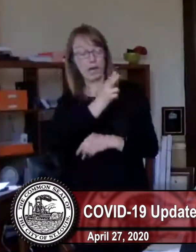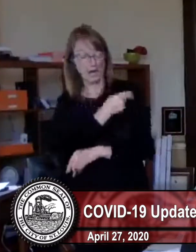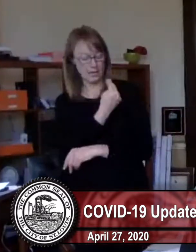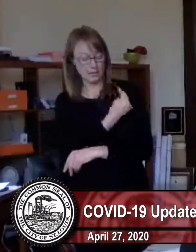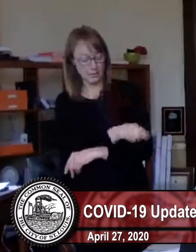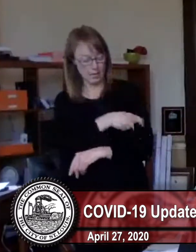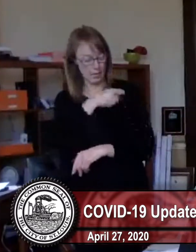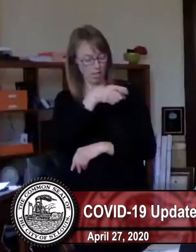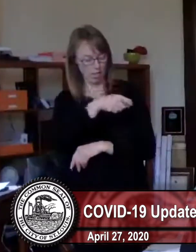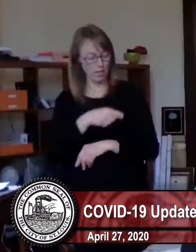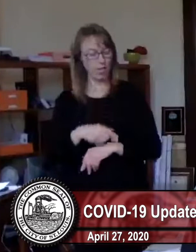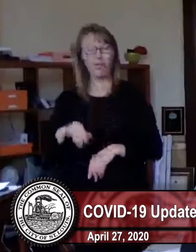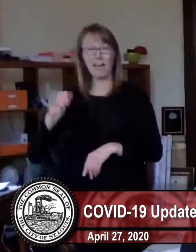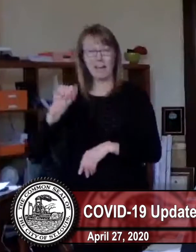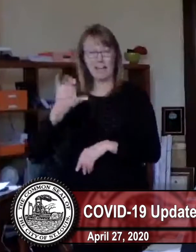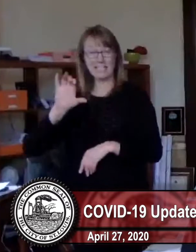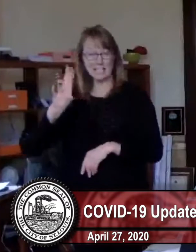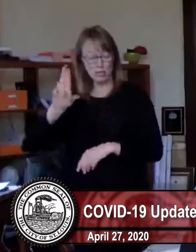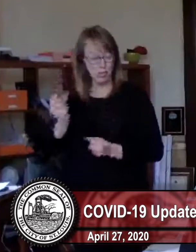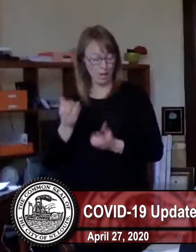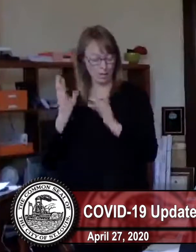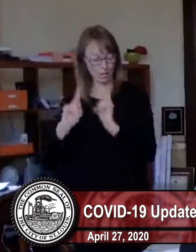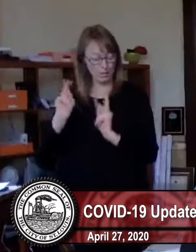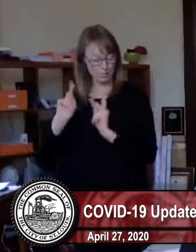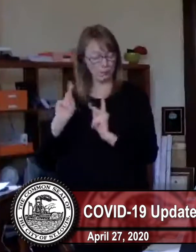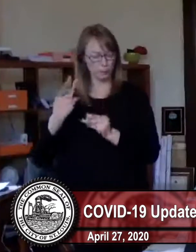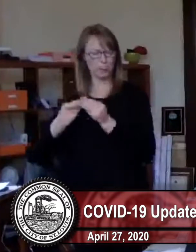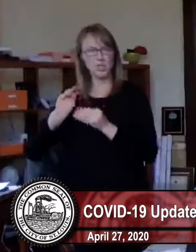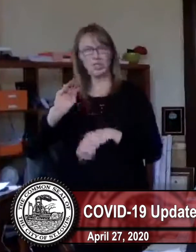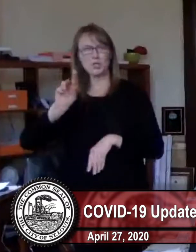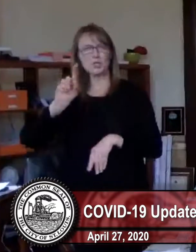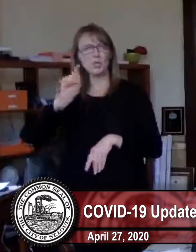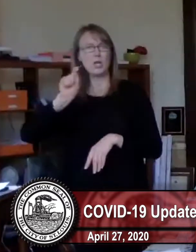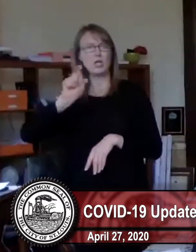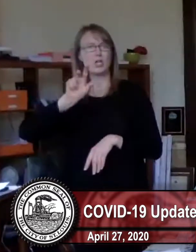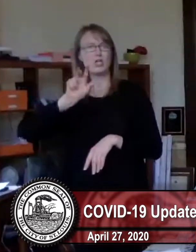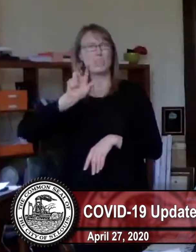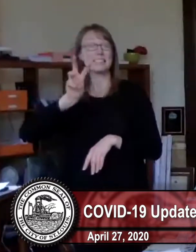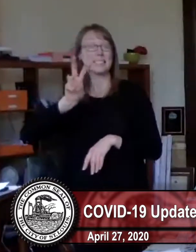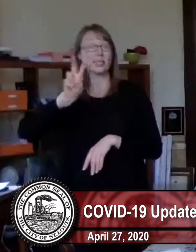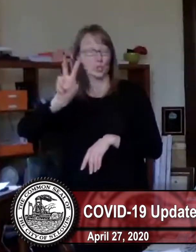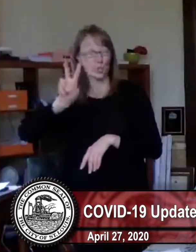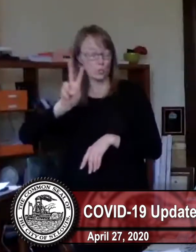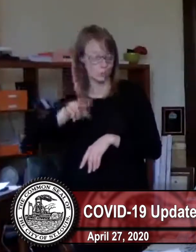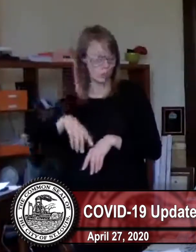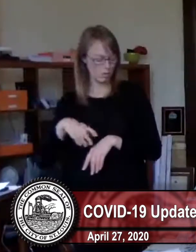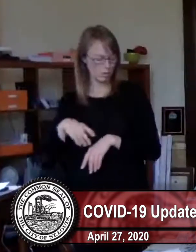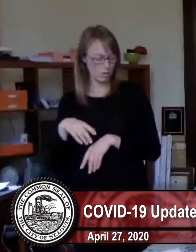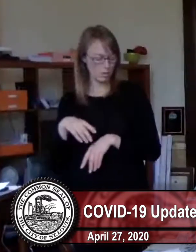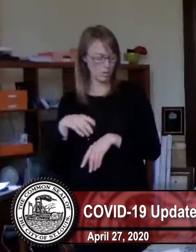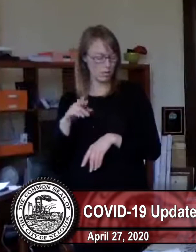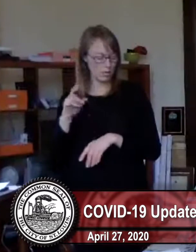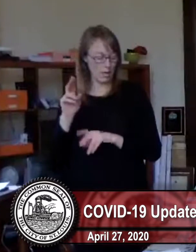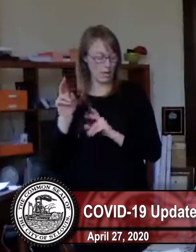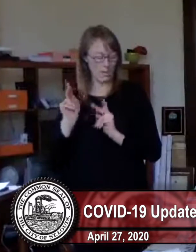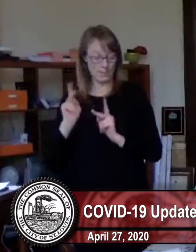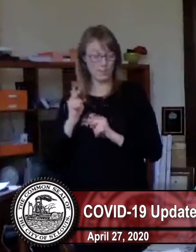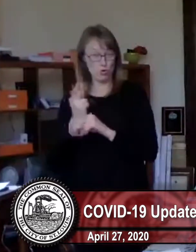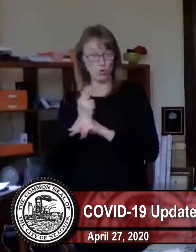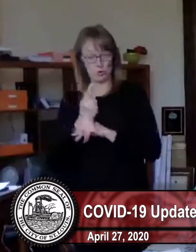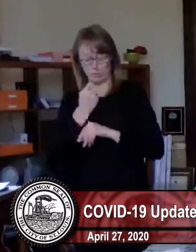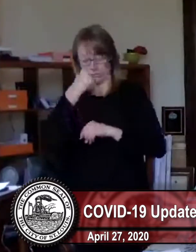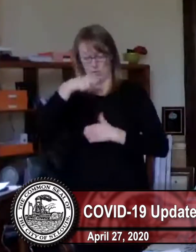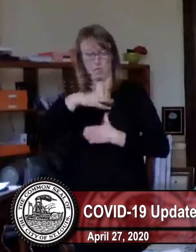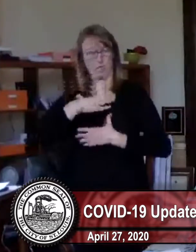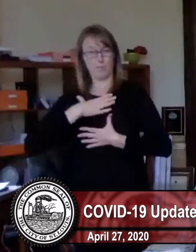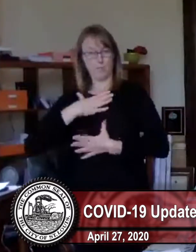you probably know by reading the news, reading the paper, et cetera, is that there certainly have been a number of